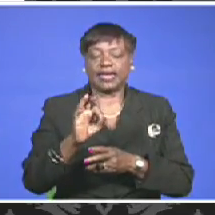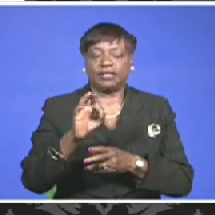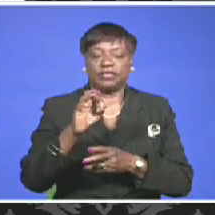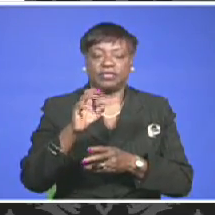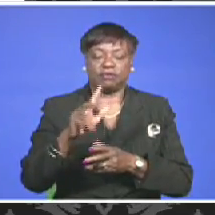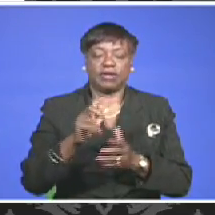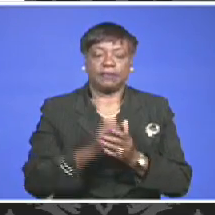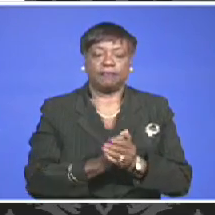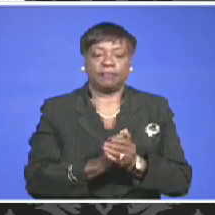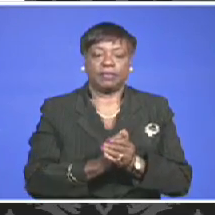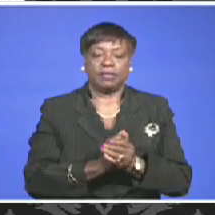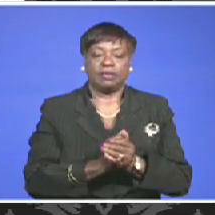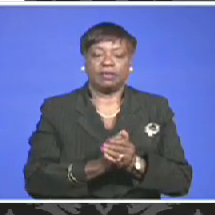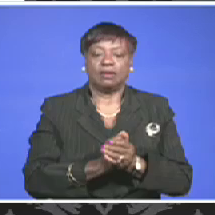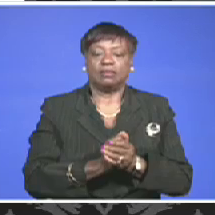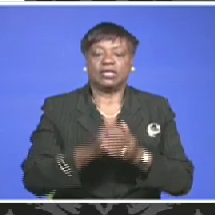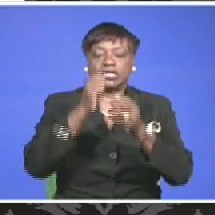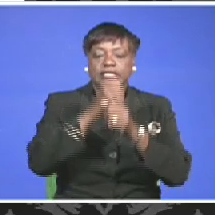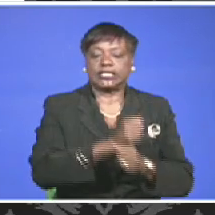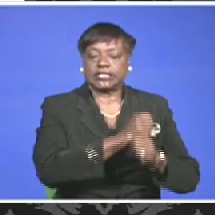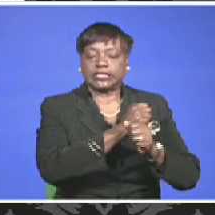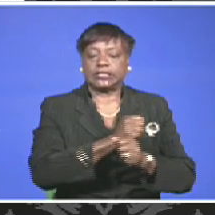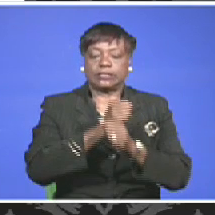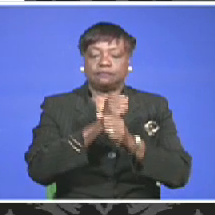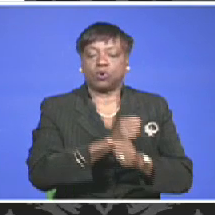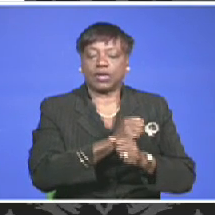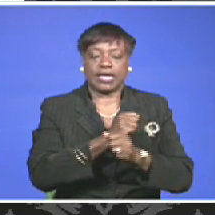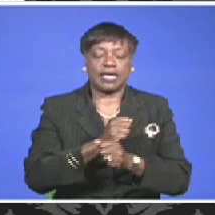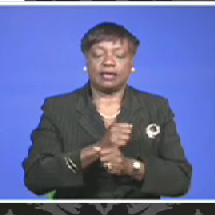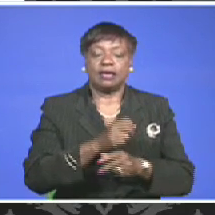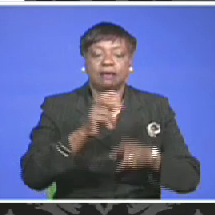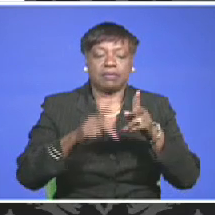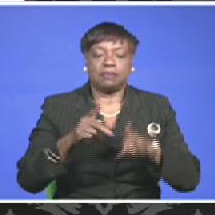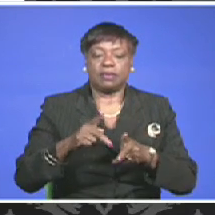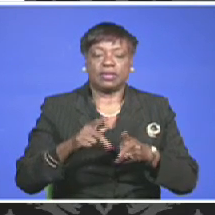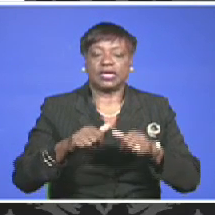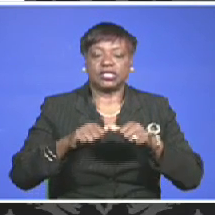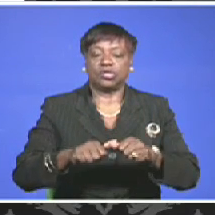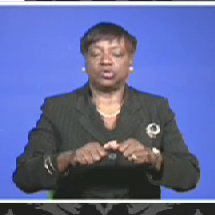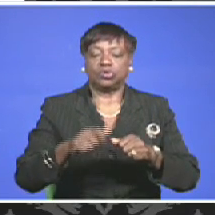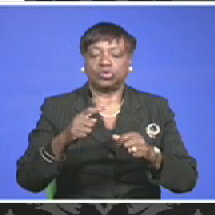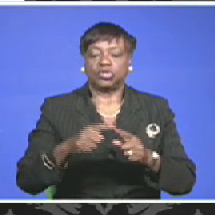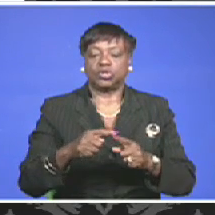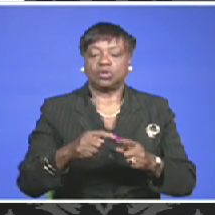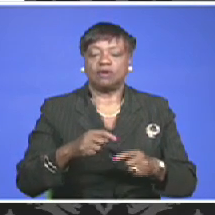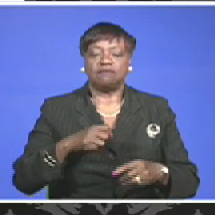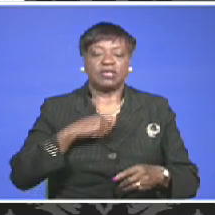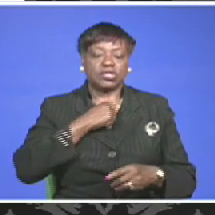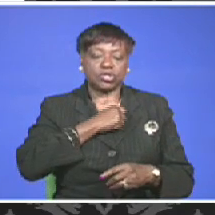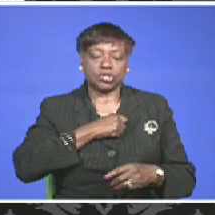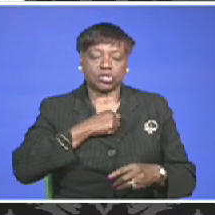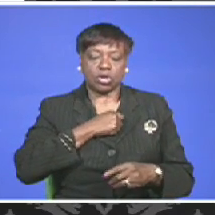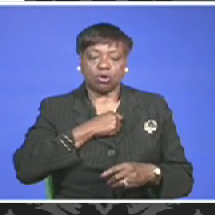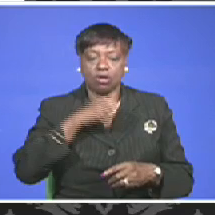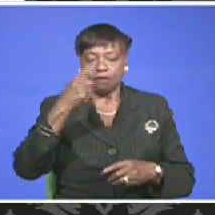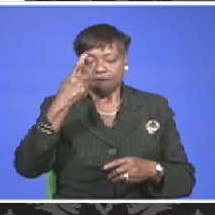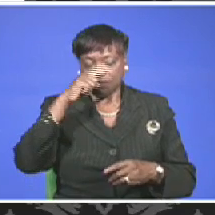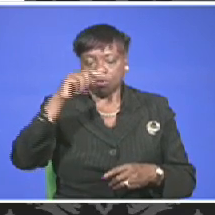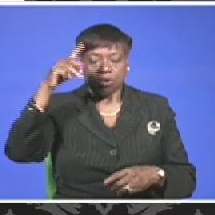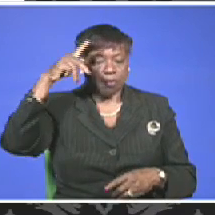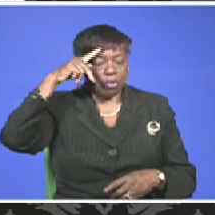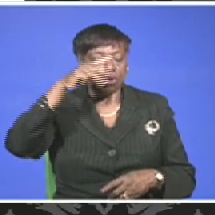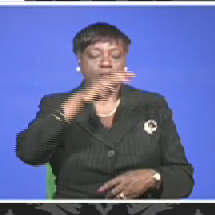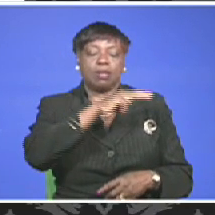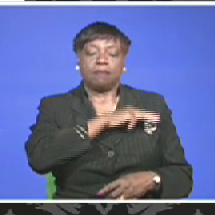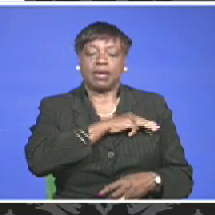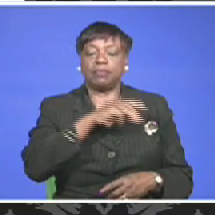community continuing to mourn the passing of Paul Melbourne. Before his death, Melbourne had spoken with Bob Brown, who is the president of the Bahamas Powerlifting Federation. They were